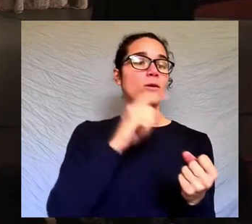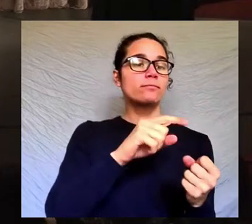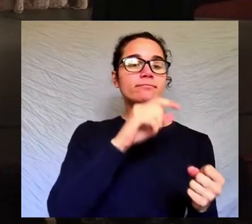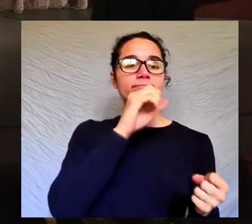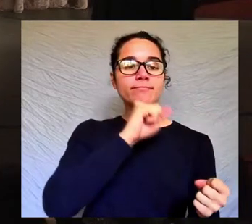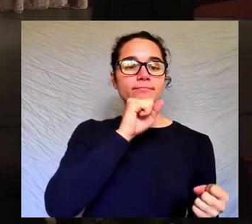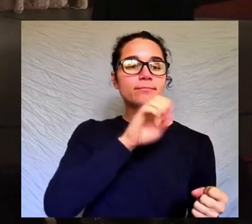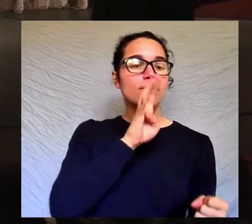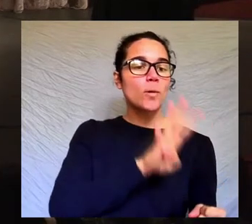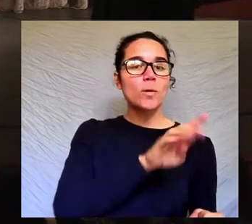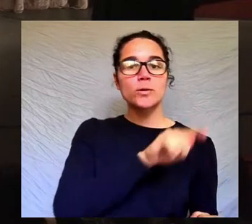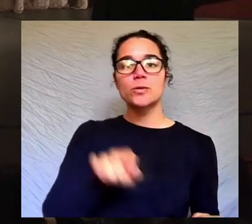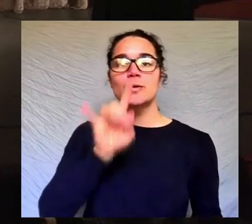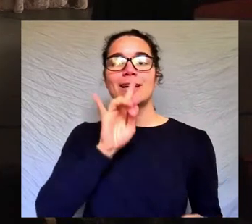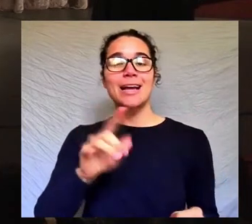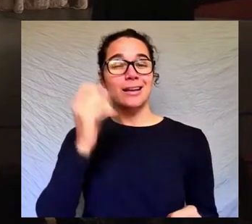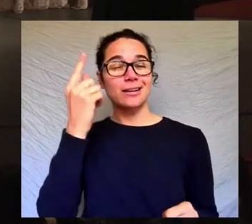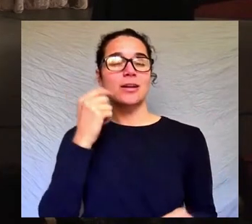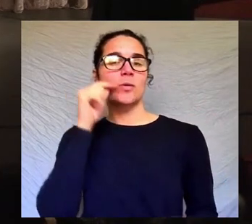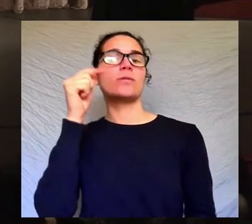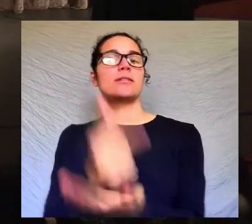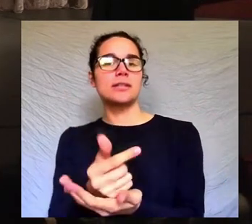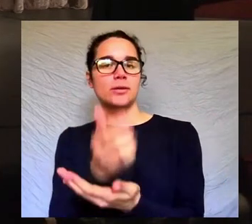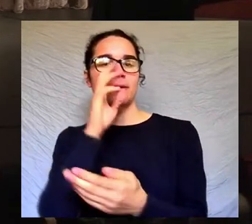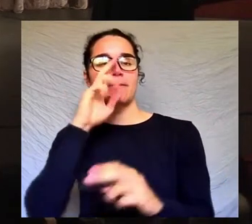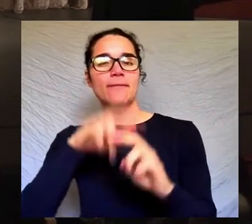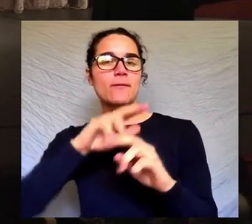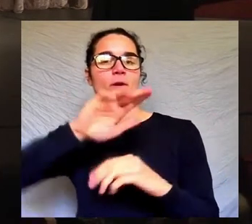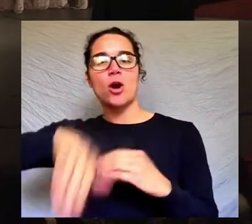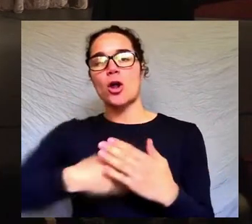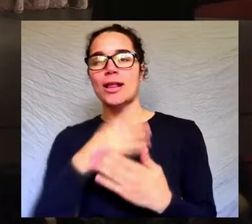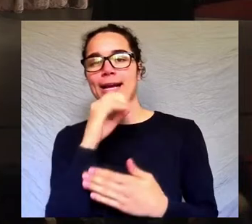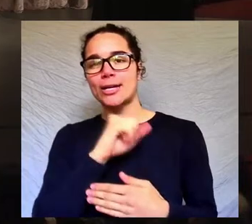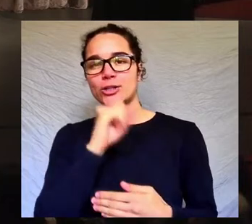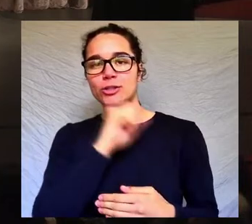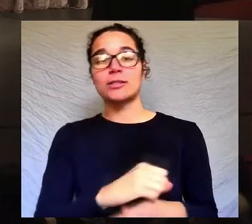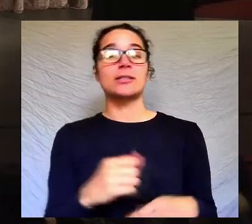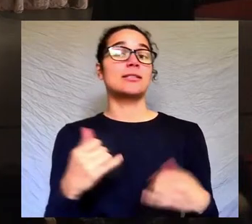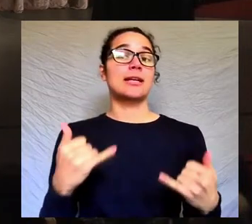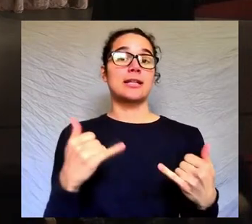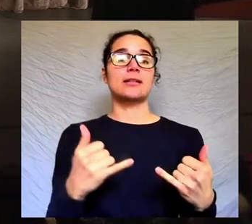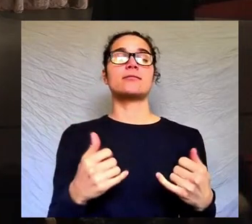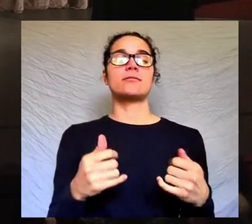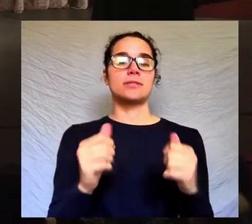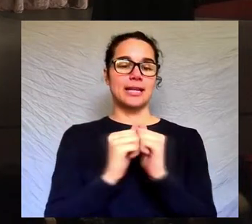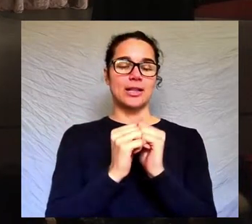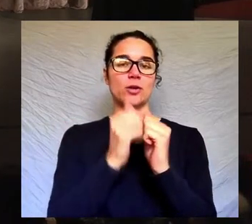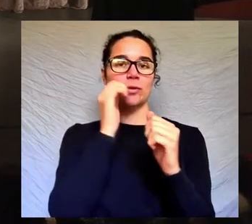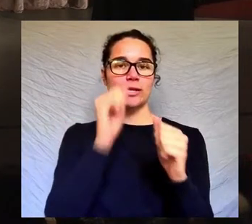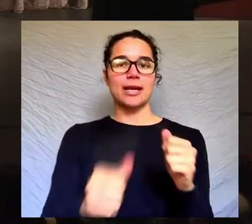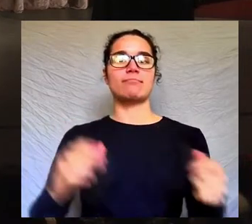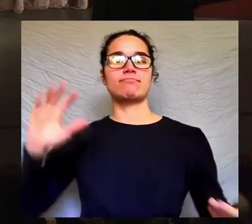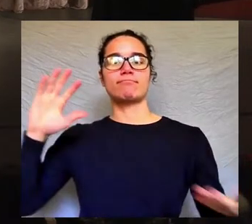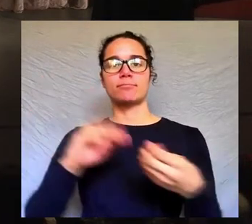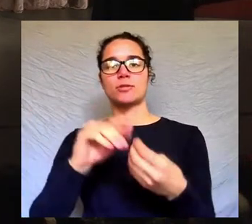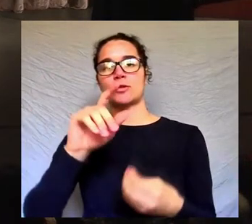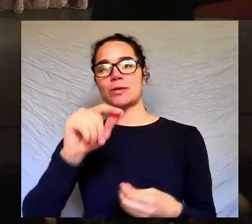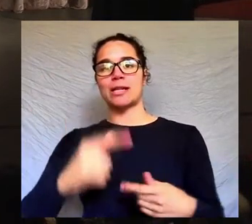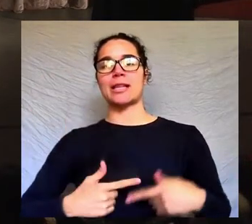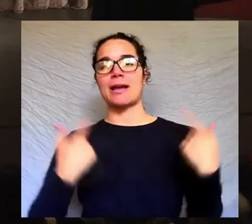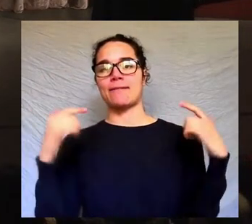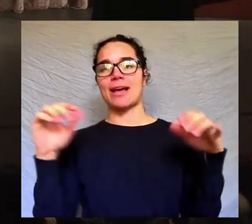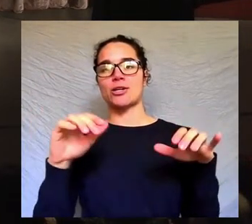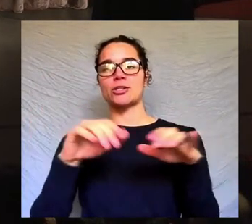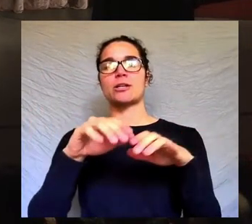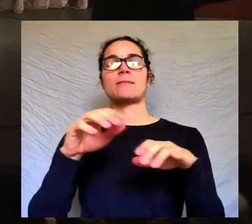ages. Together We Can consists of 20 live-action music videos that cover civics topics such as the